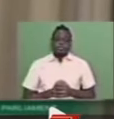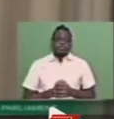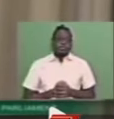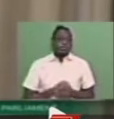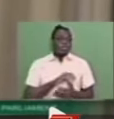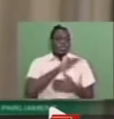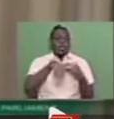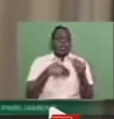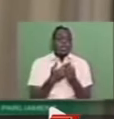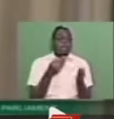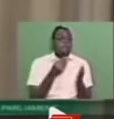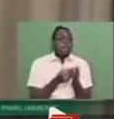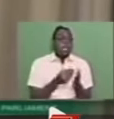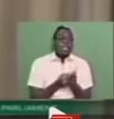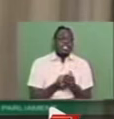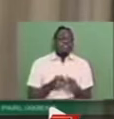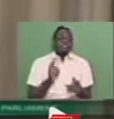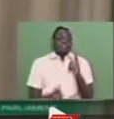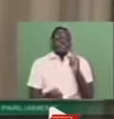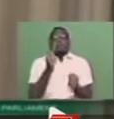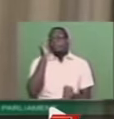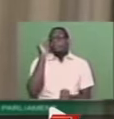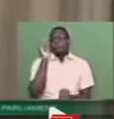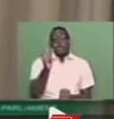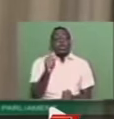We left a refinery with throughput reaching